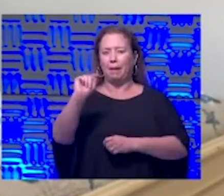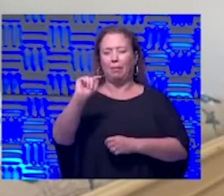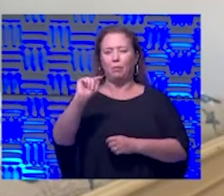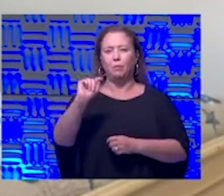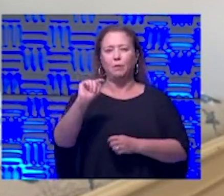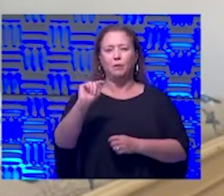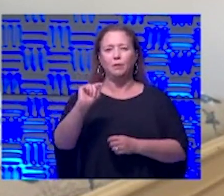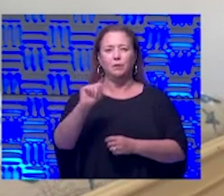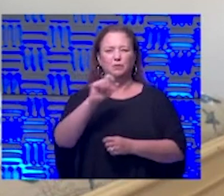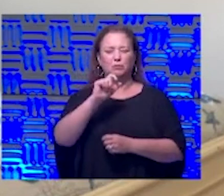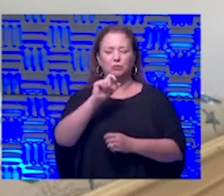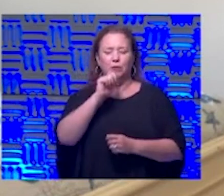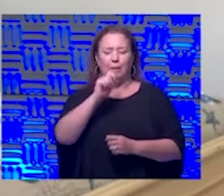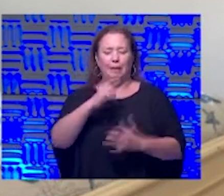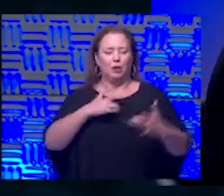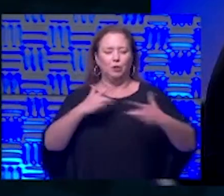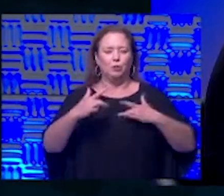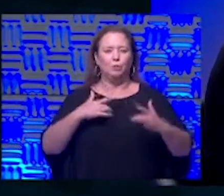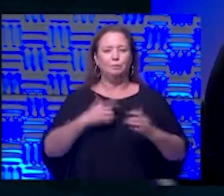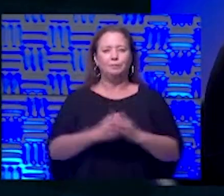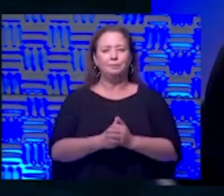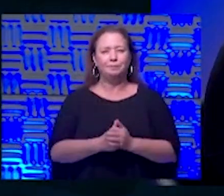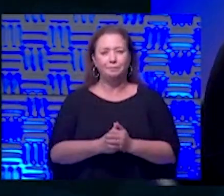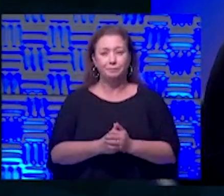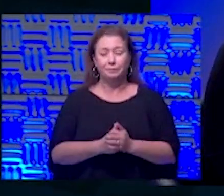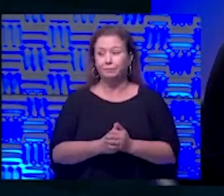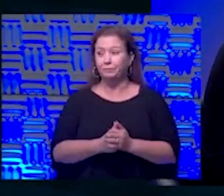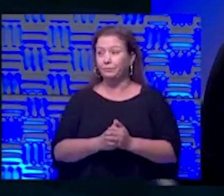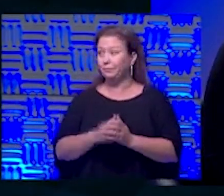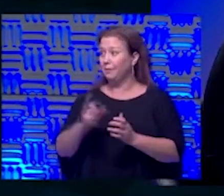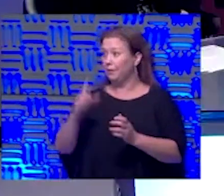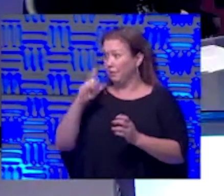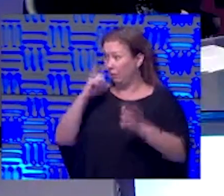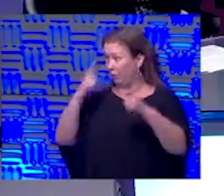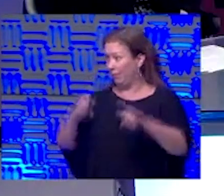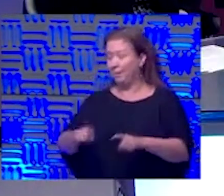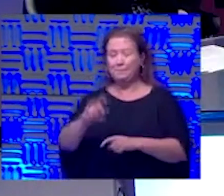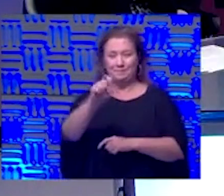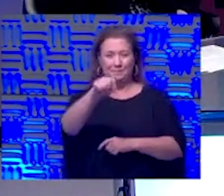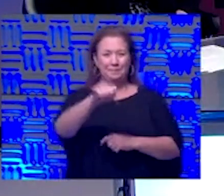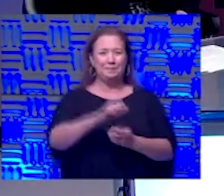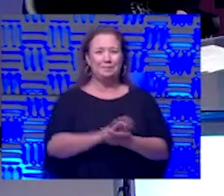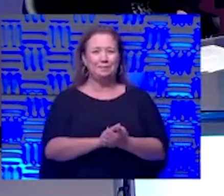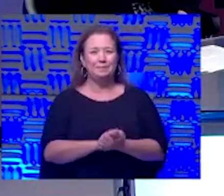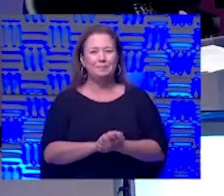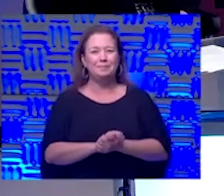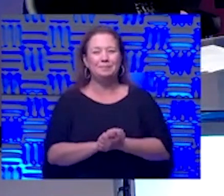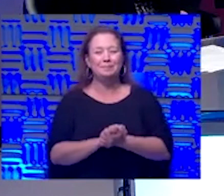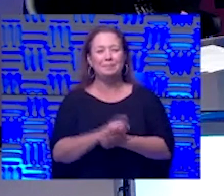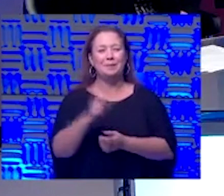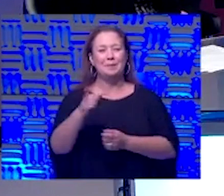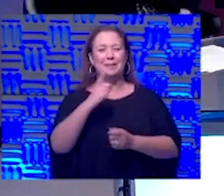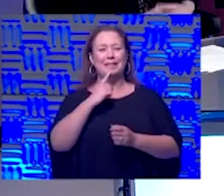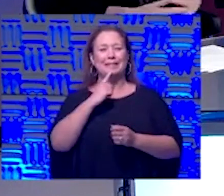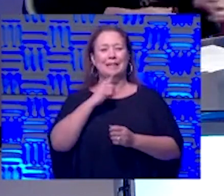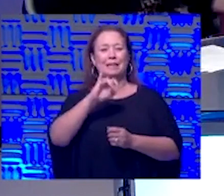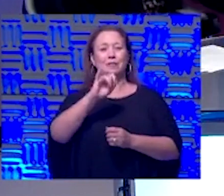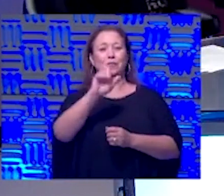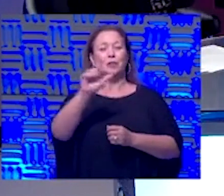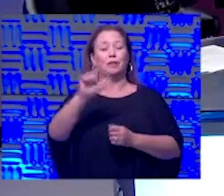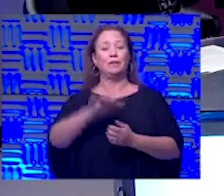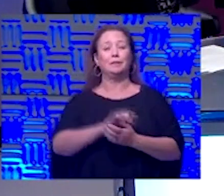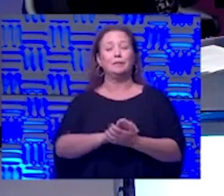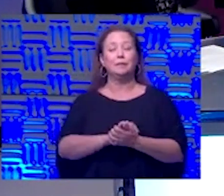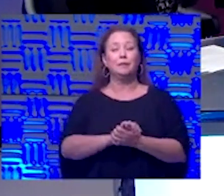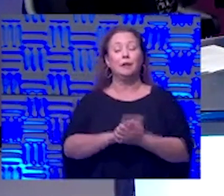be otherwise too much of a concern. I would imagine you echo that. Yes. What he said. All right. Yes. Jill, do you have another question?